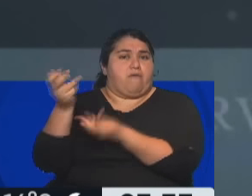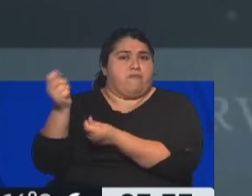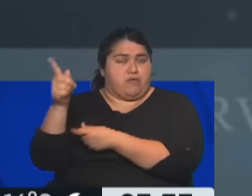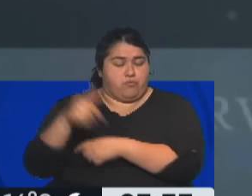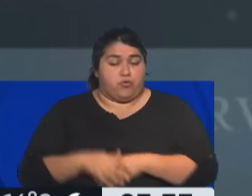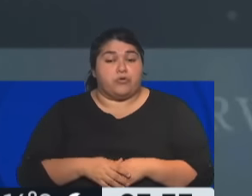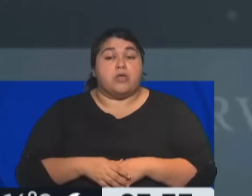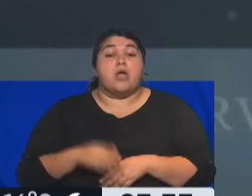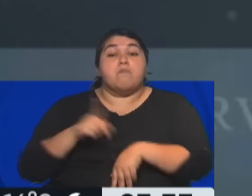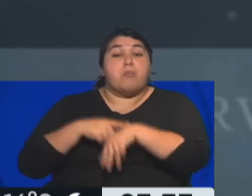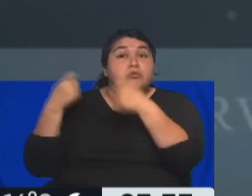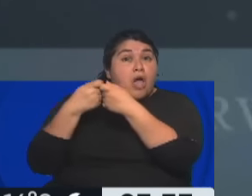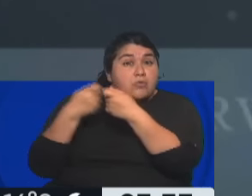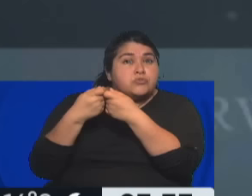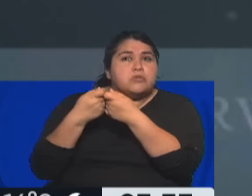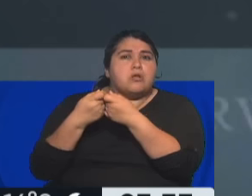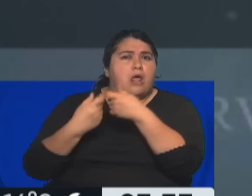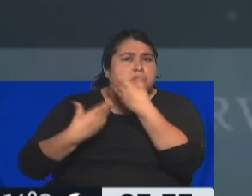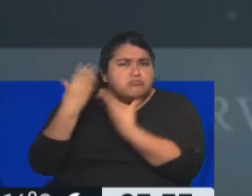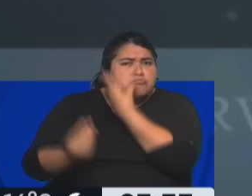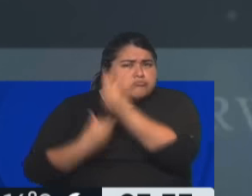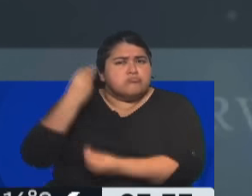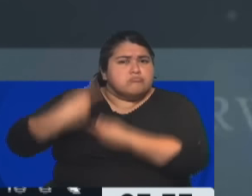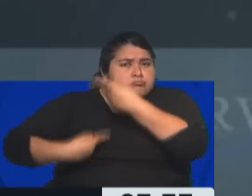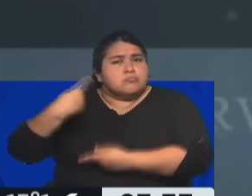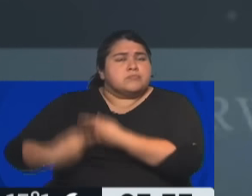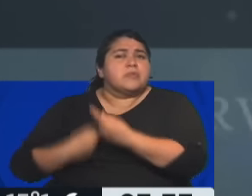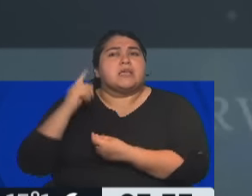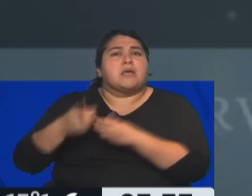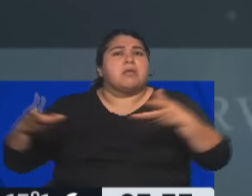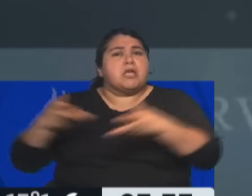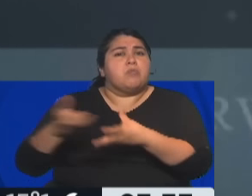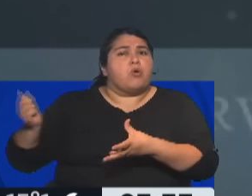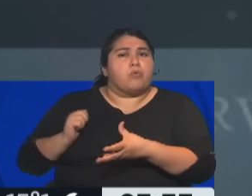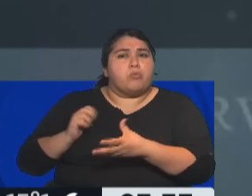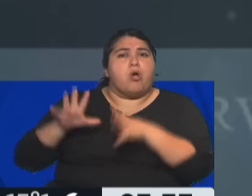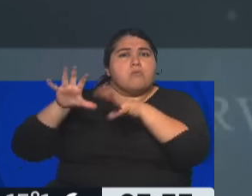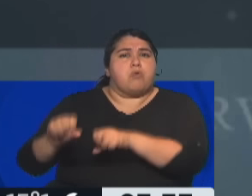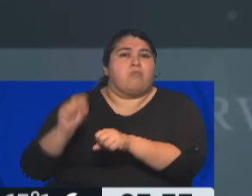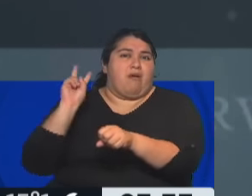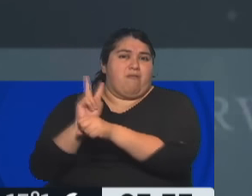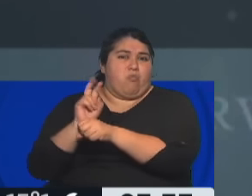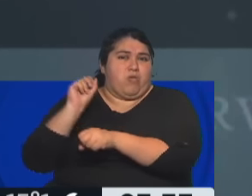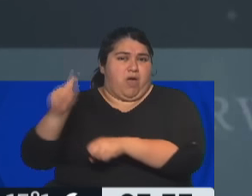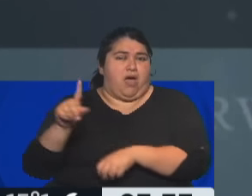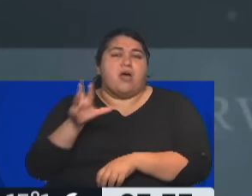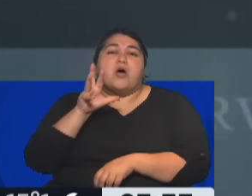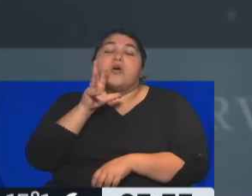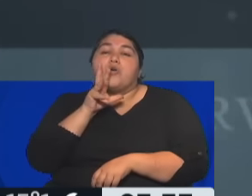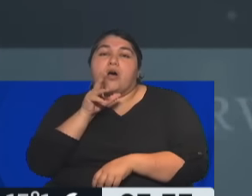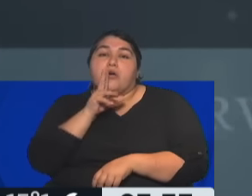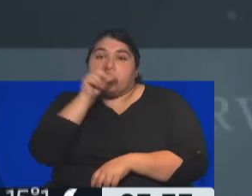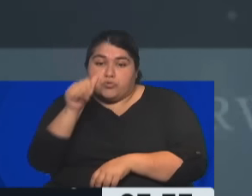its non-limits partnership and support for Russia's defense industrial base. This includes the transfer